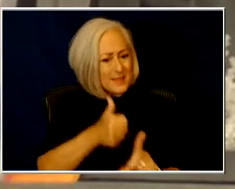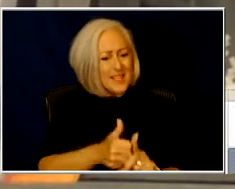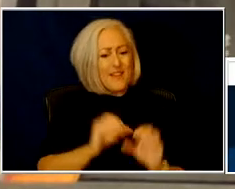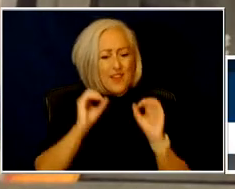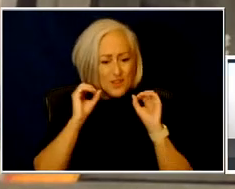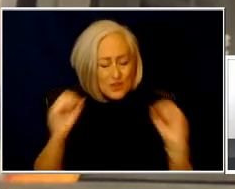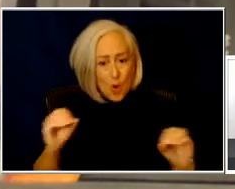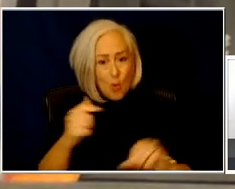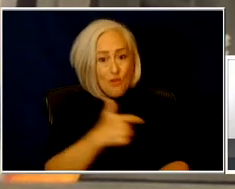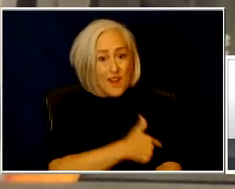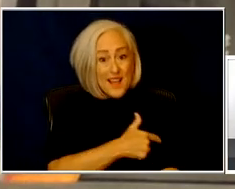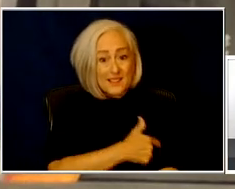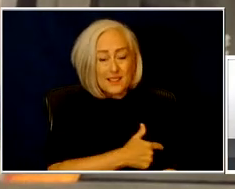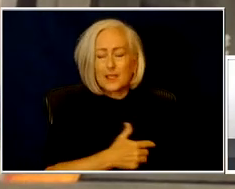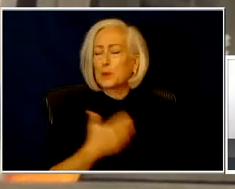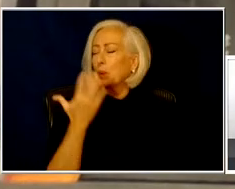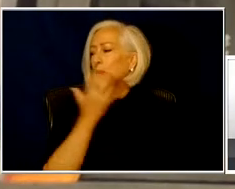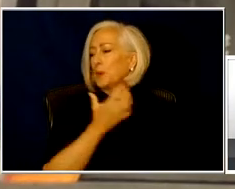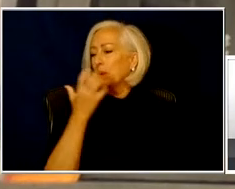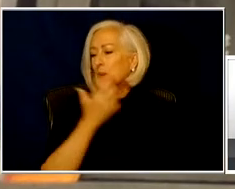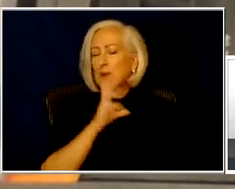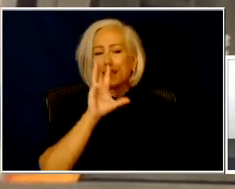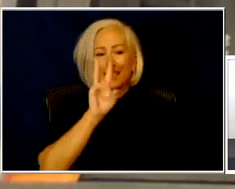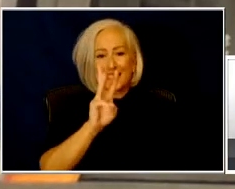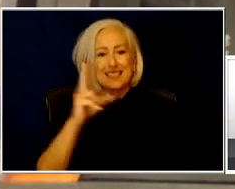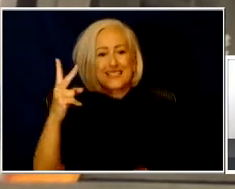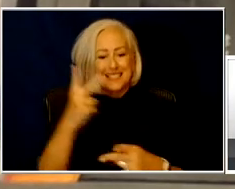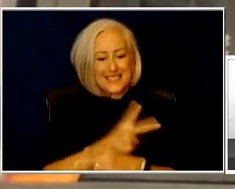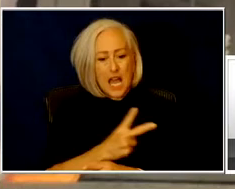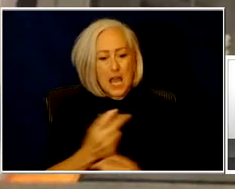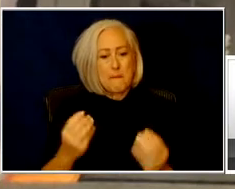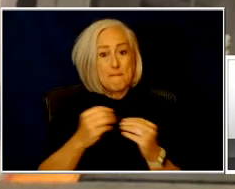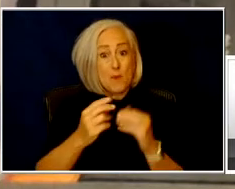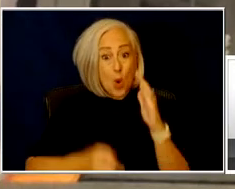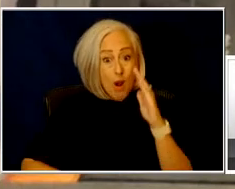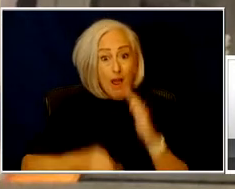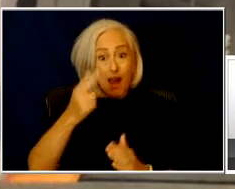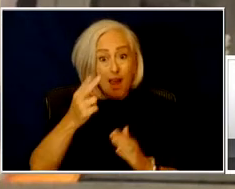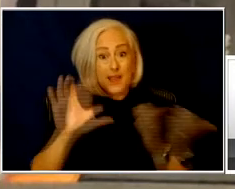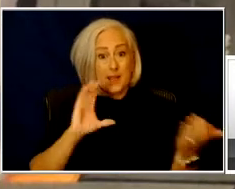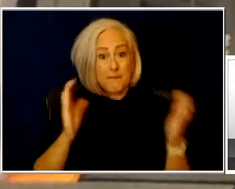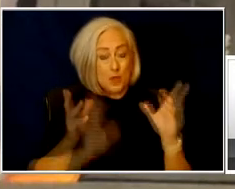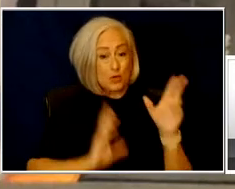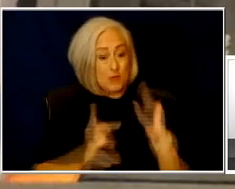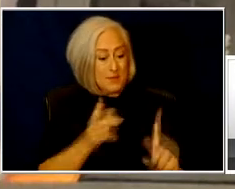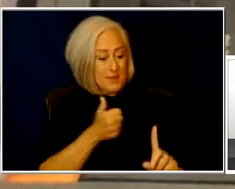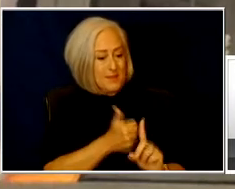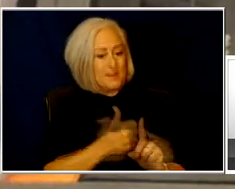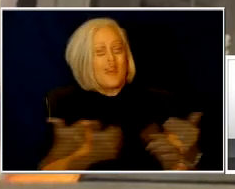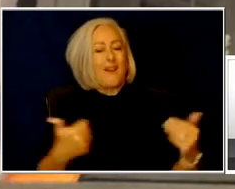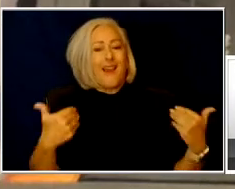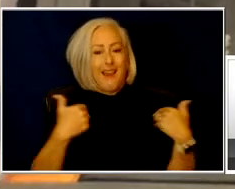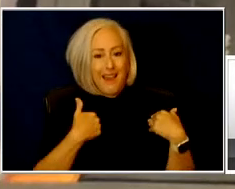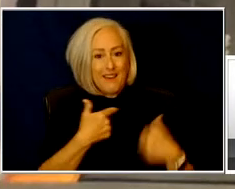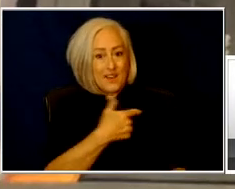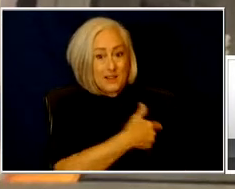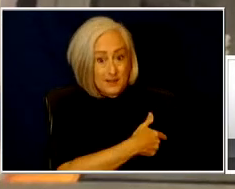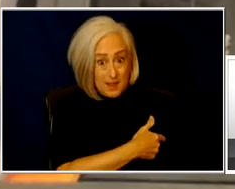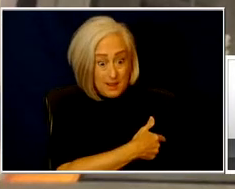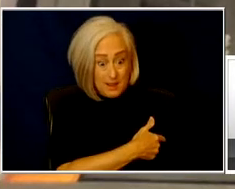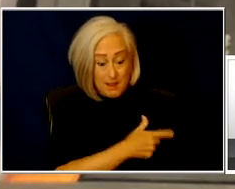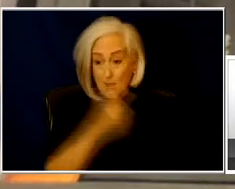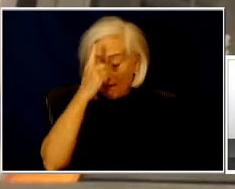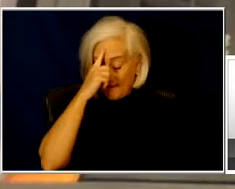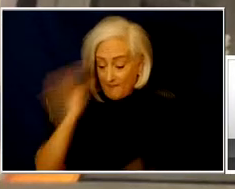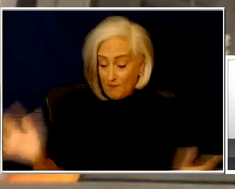rate is six times higher than in Americans who have been uh immunized among pregnant women the risk of